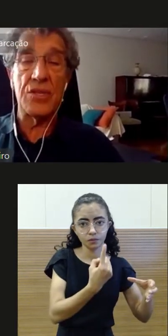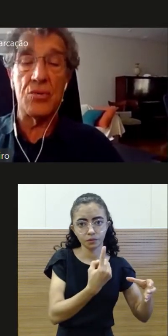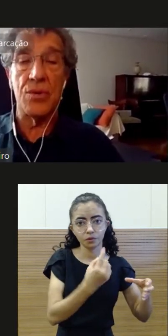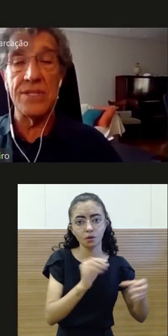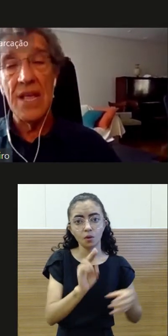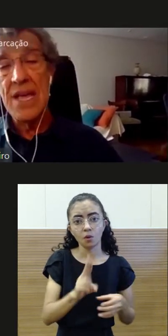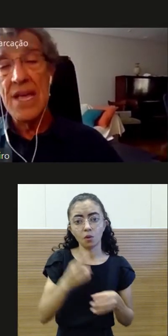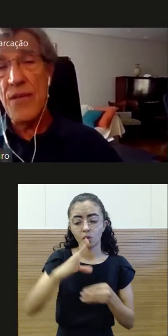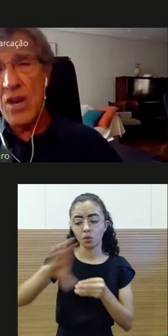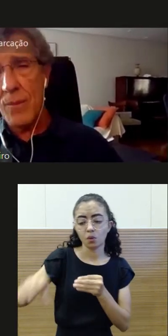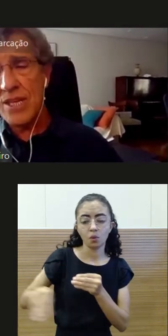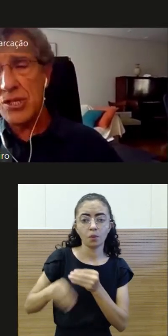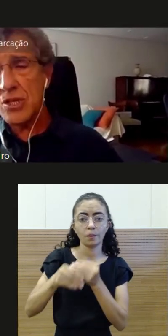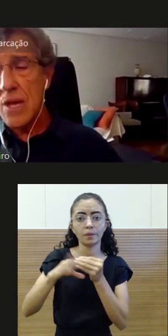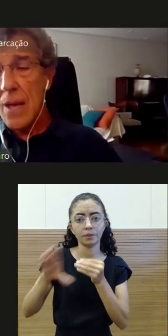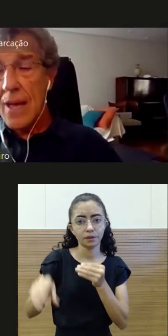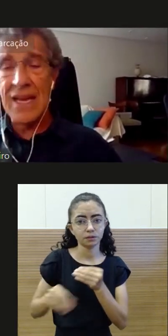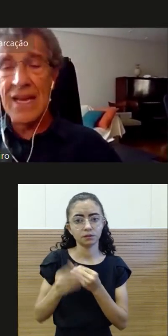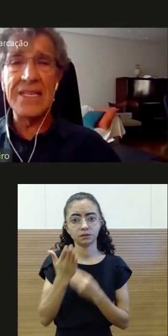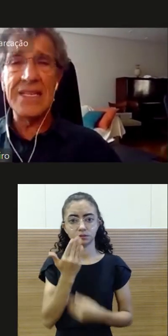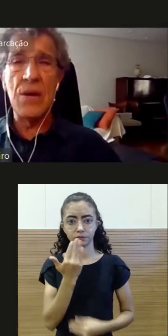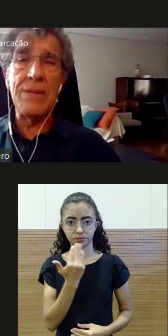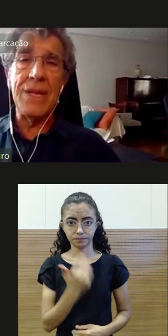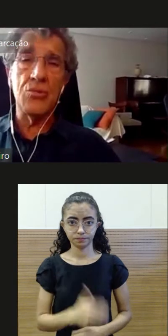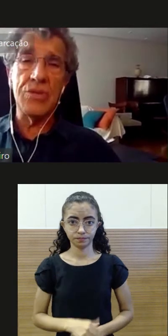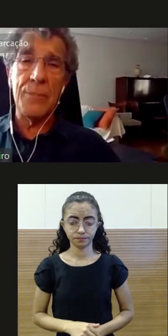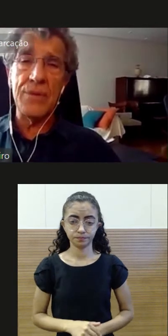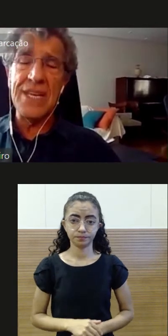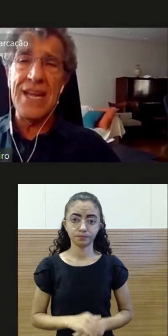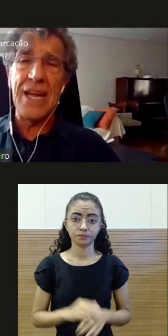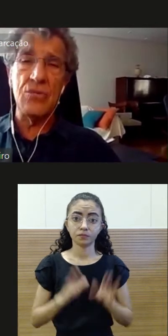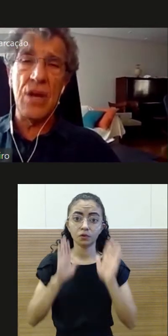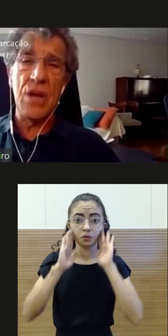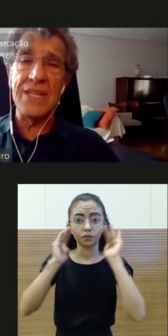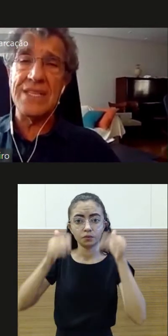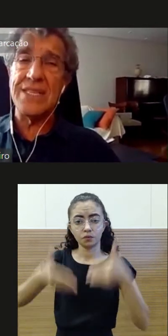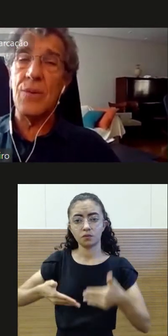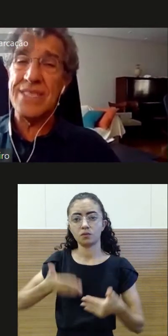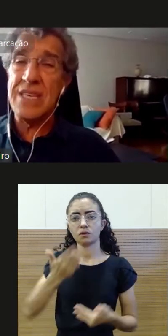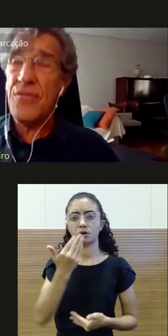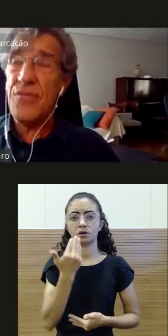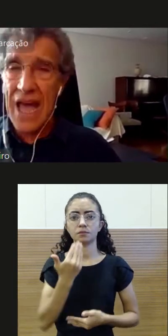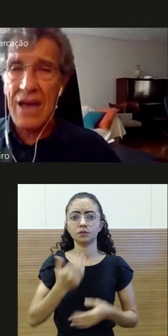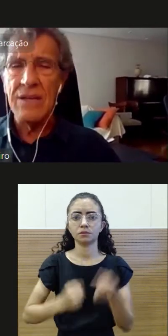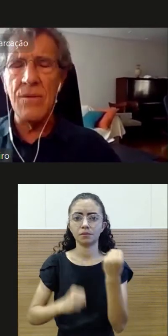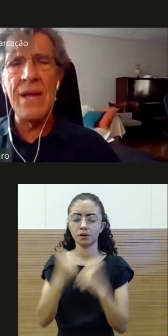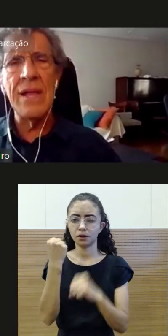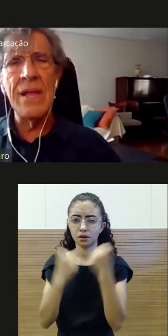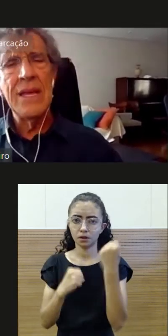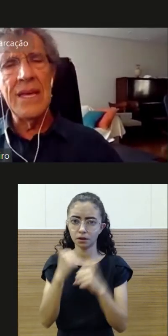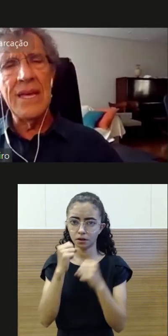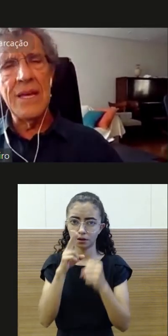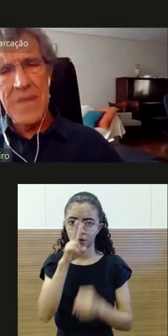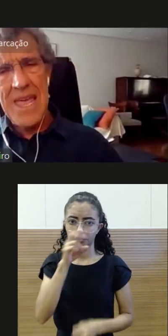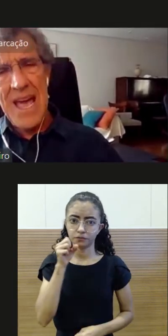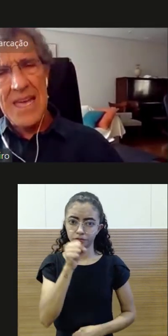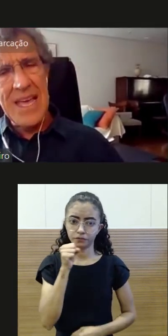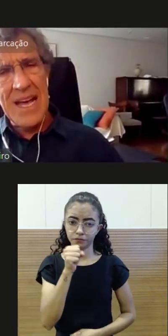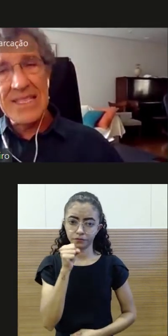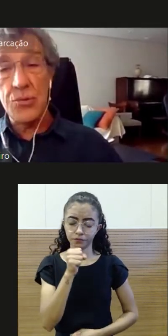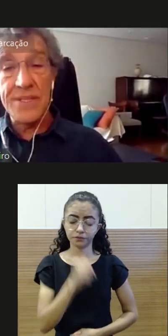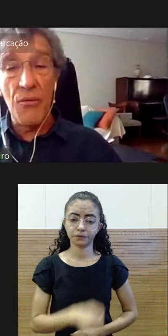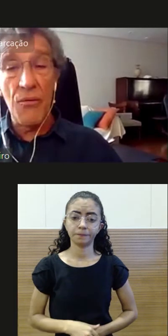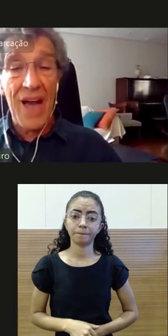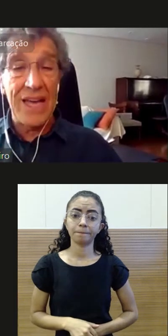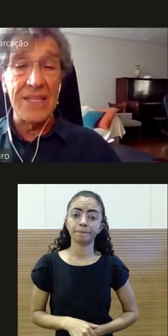meals or complementing these. And finally, as regards ultra-processed food, the orientation